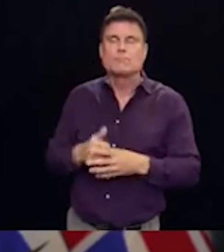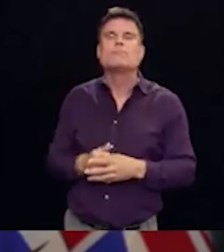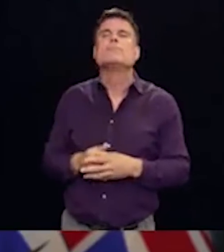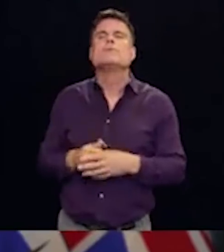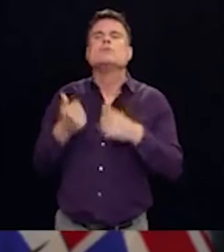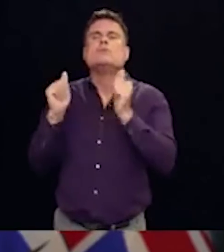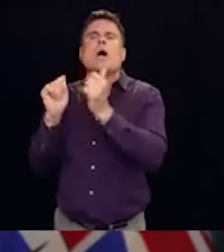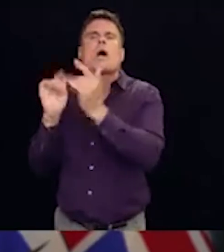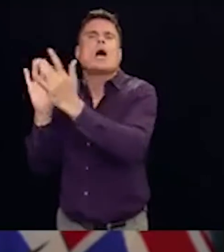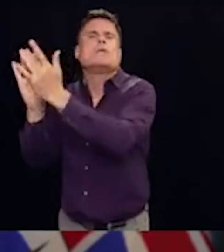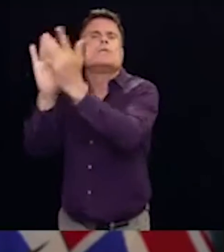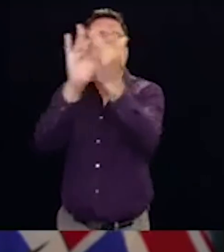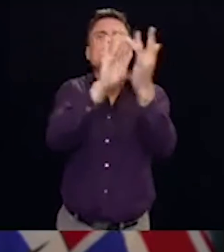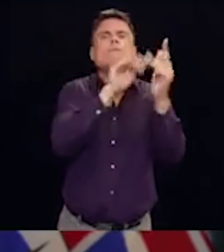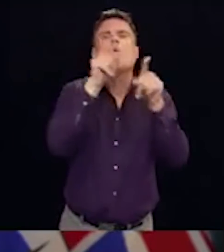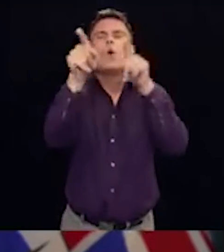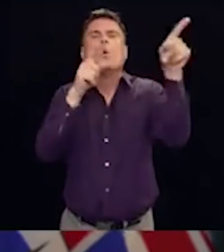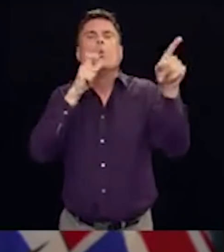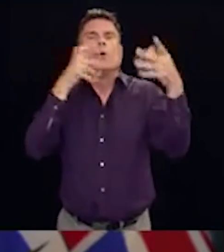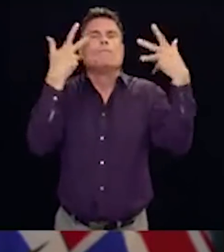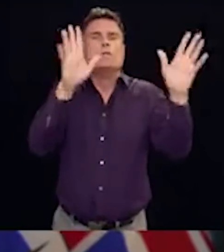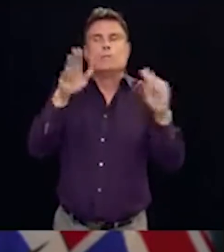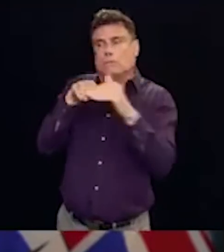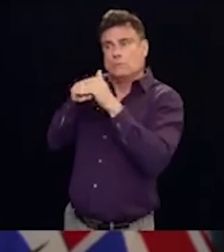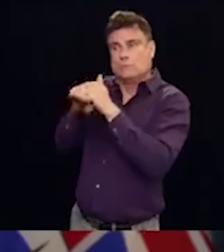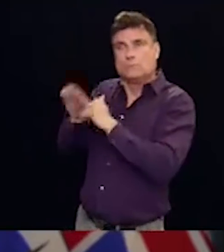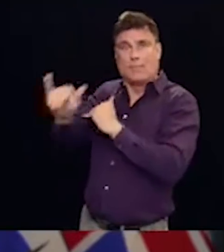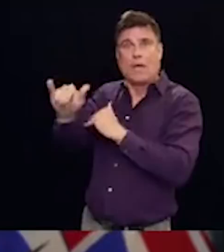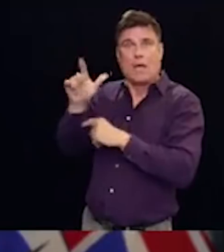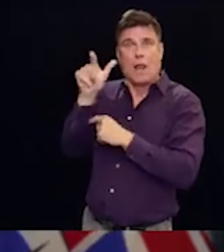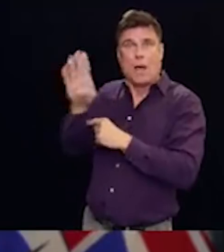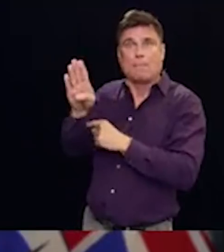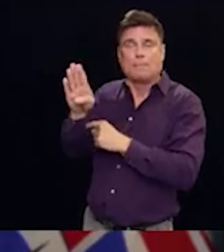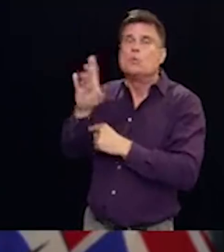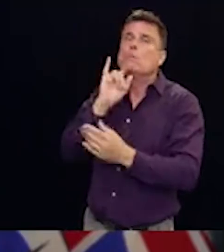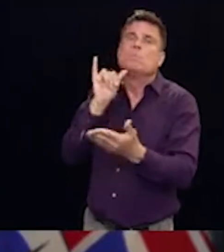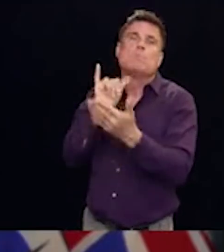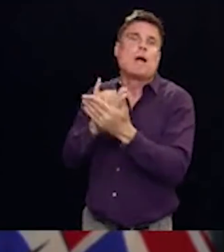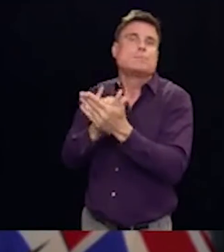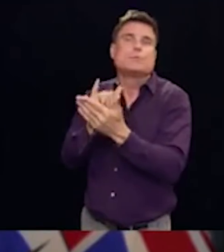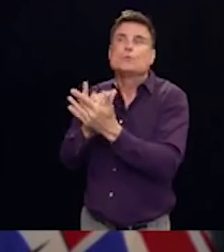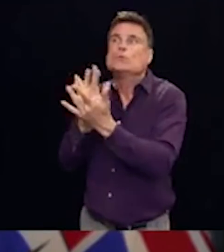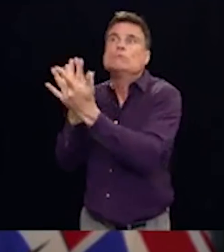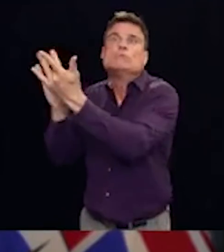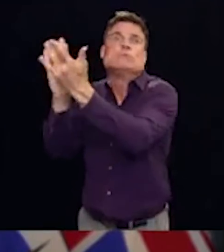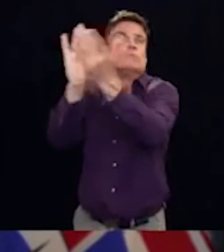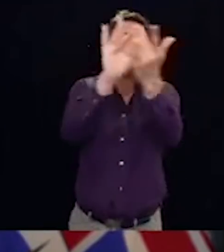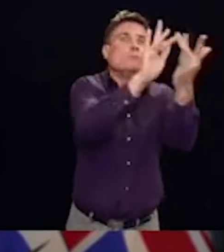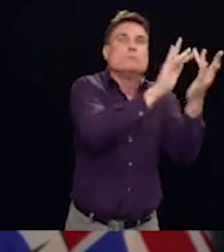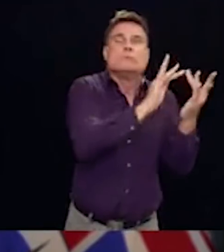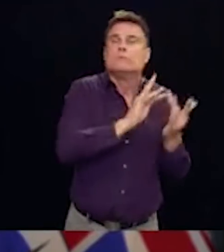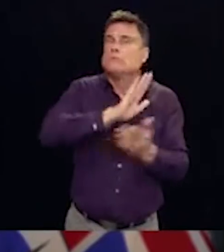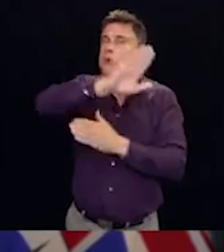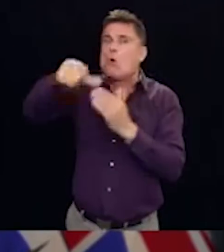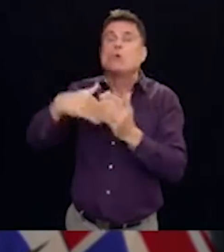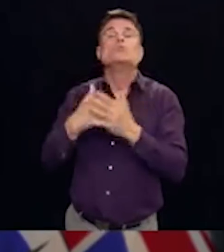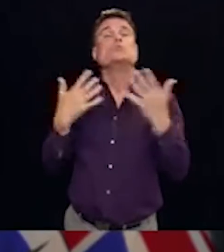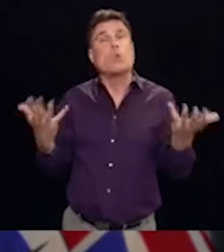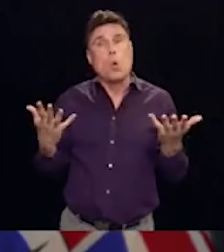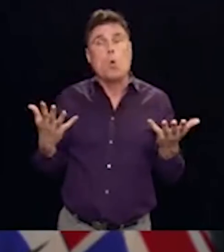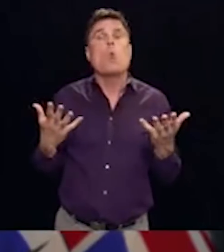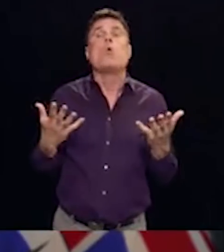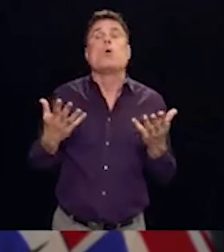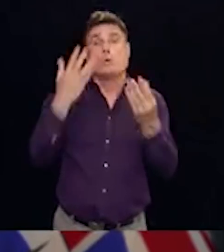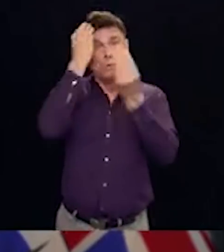of the people who might have been at Brandy's, public notification was put out on the weekend.